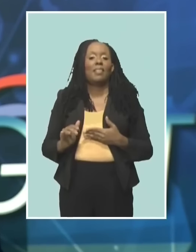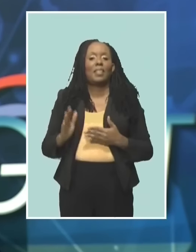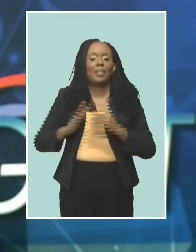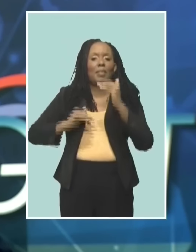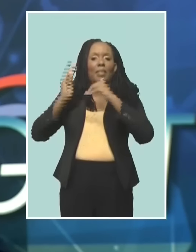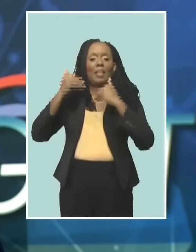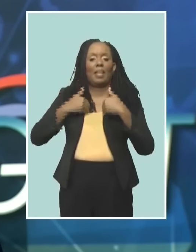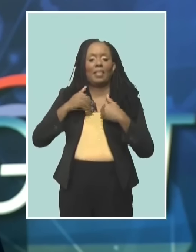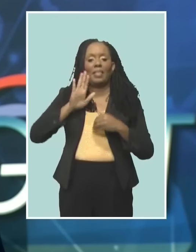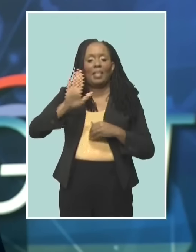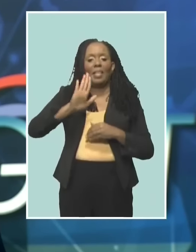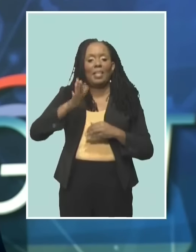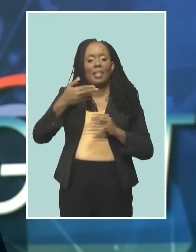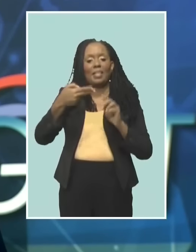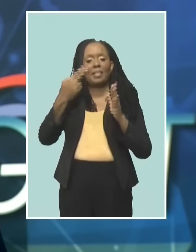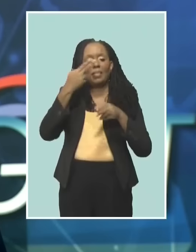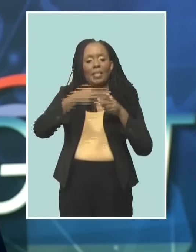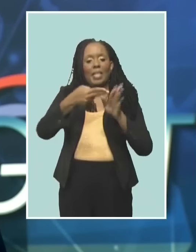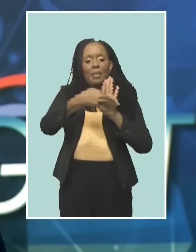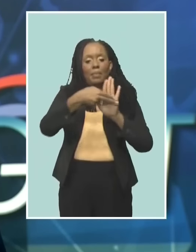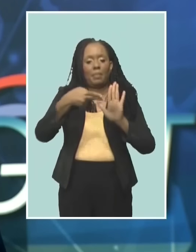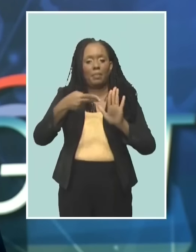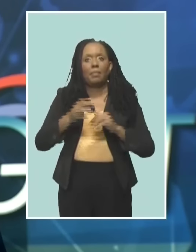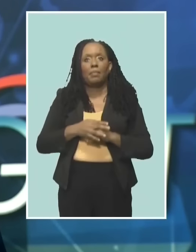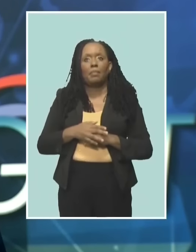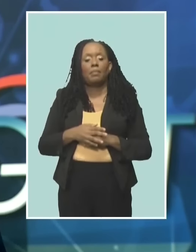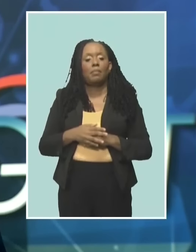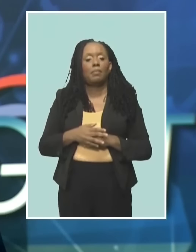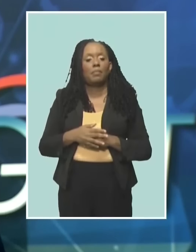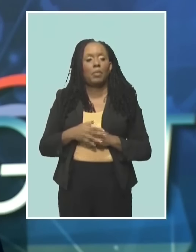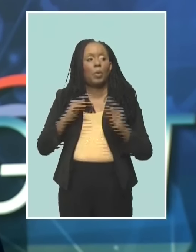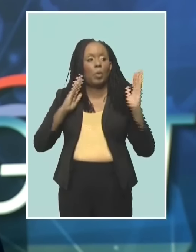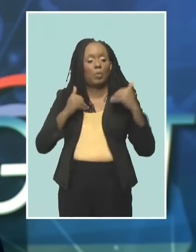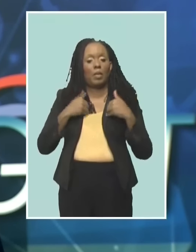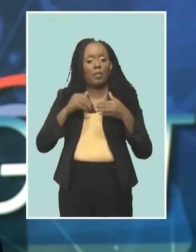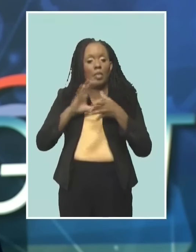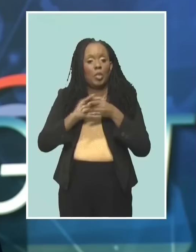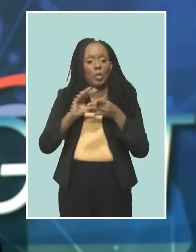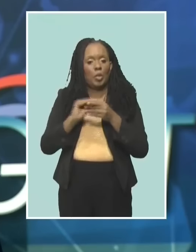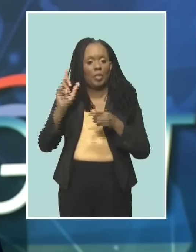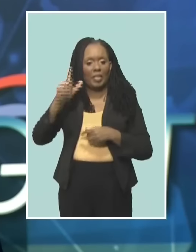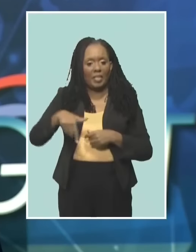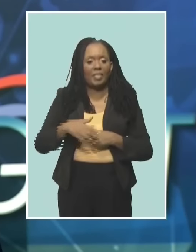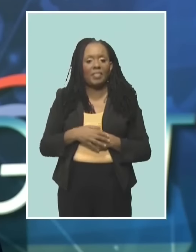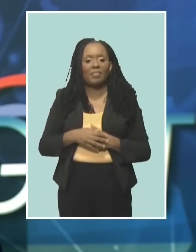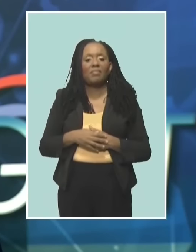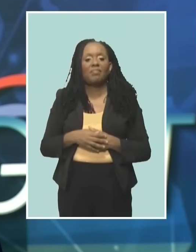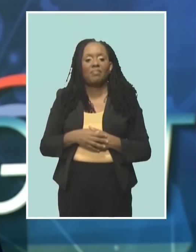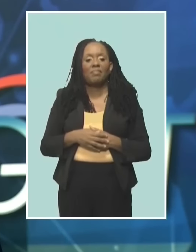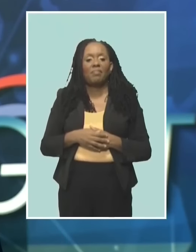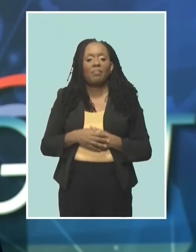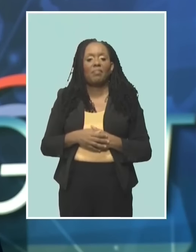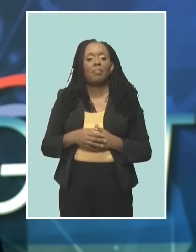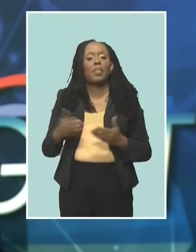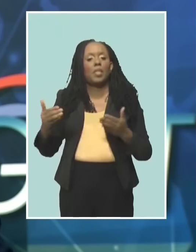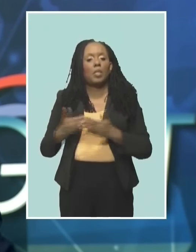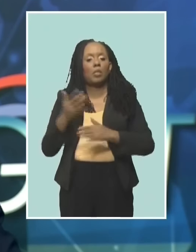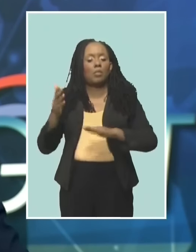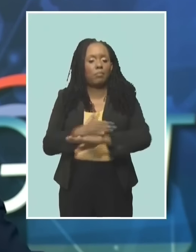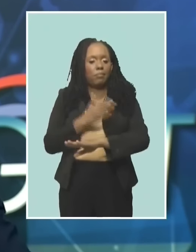alive. Of course, we'll hope to have that story a little later on. The new state-of-the-art facility will be made possible for all the divisions in the